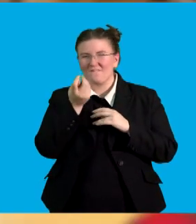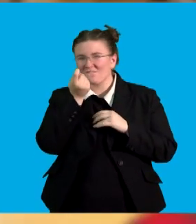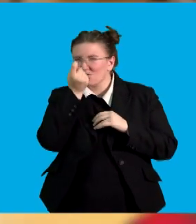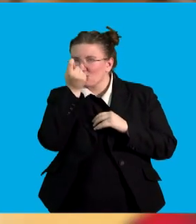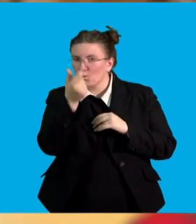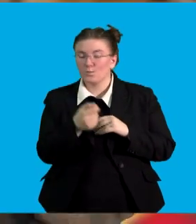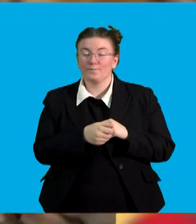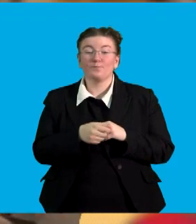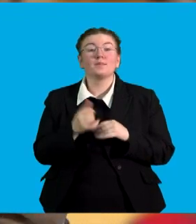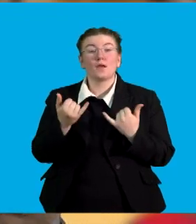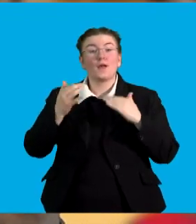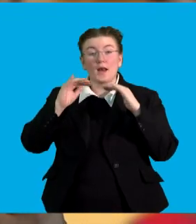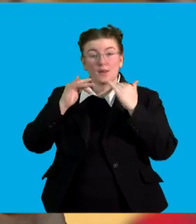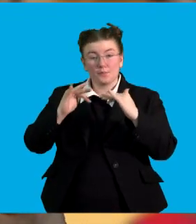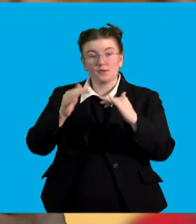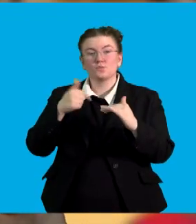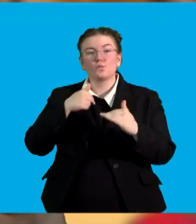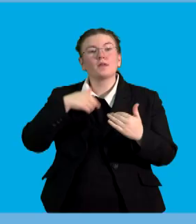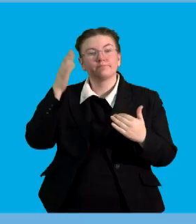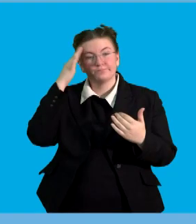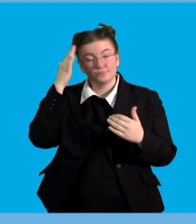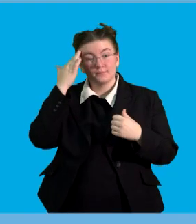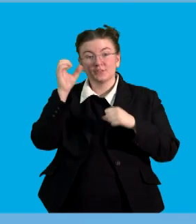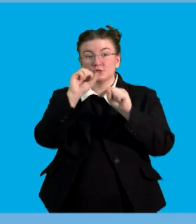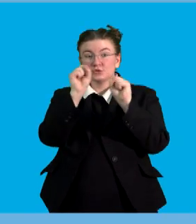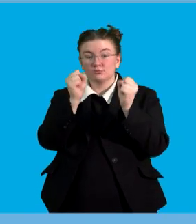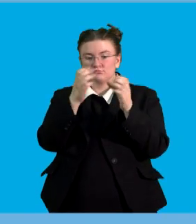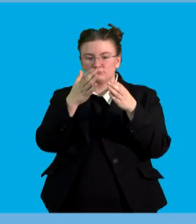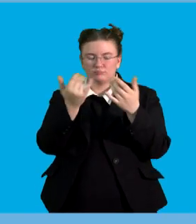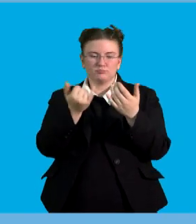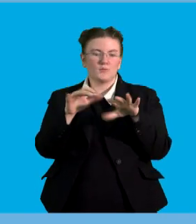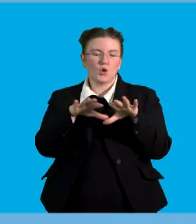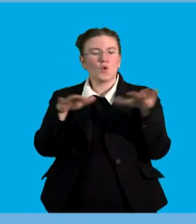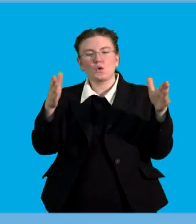particles. And then now with regards to the liquid, we know that those ones, they take up the space